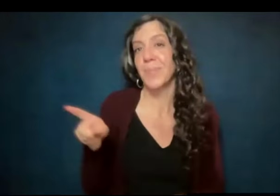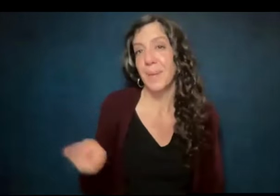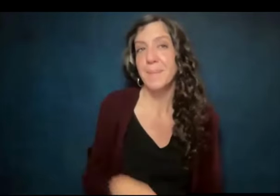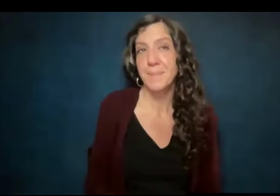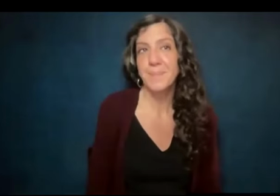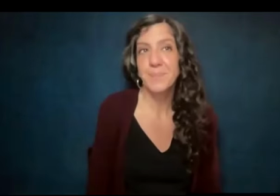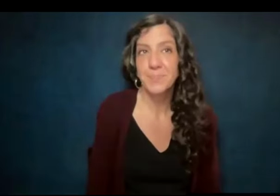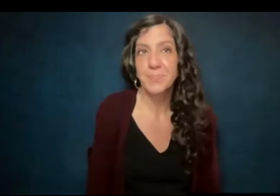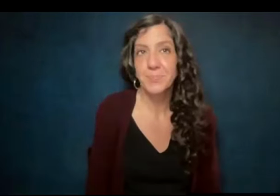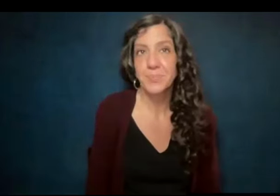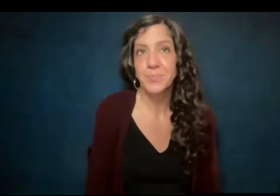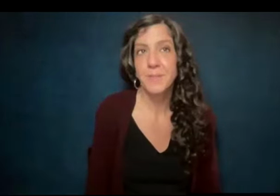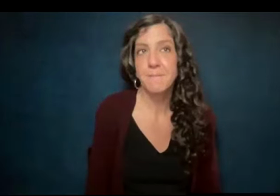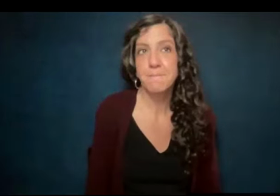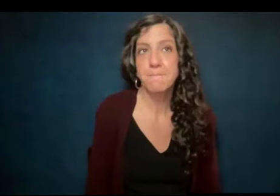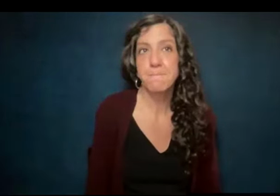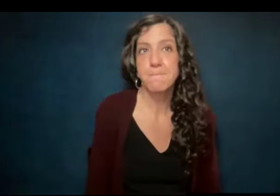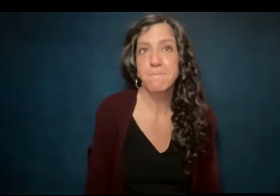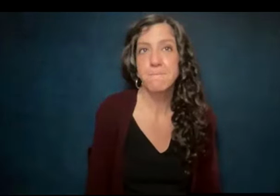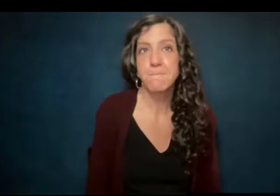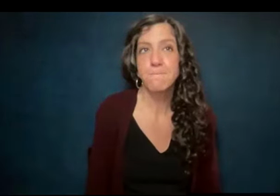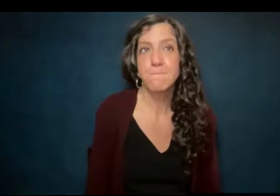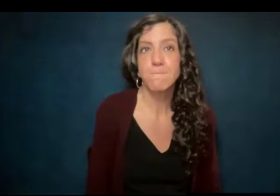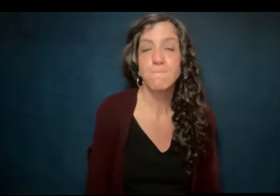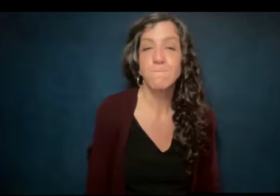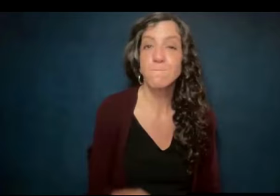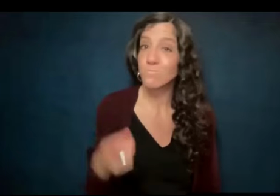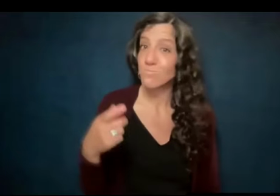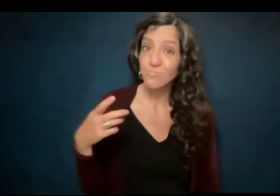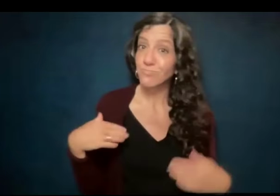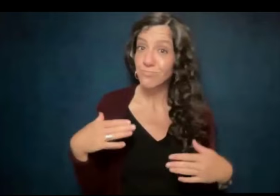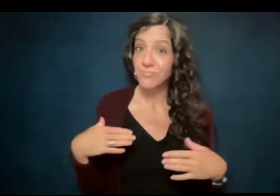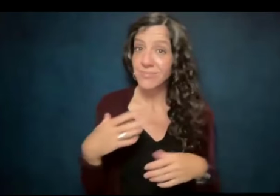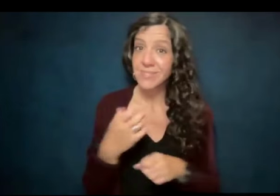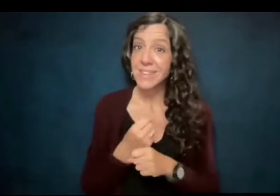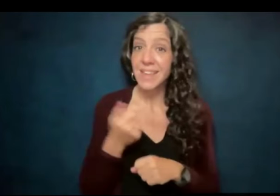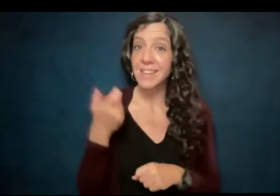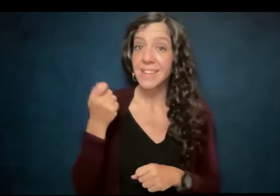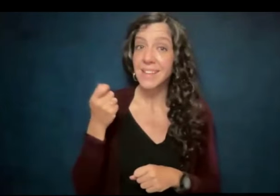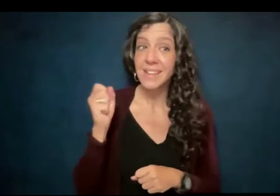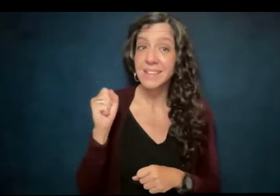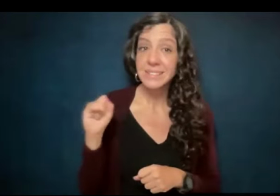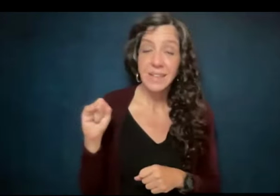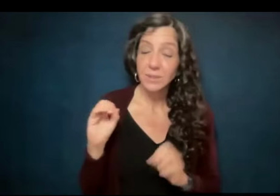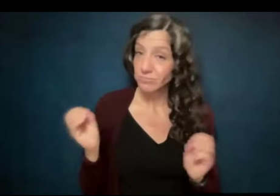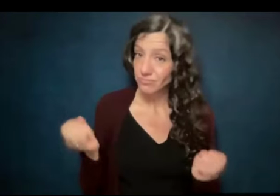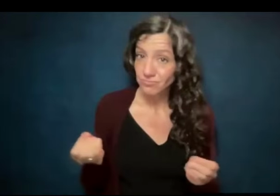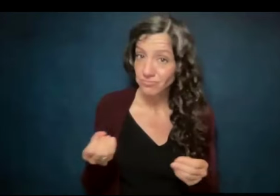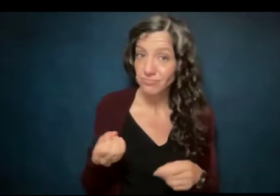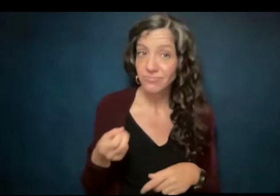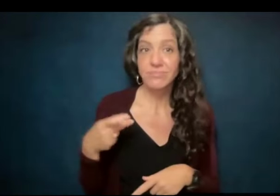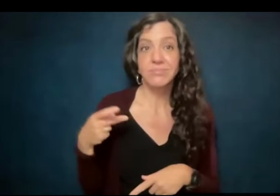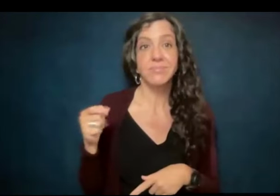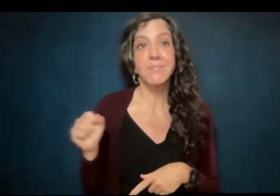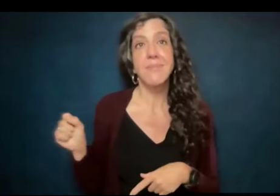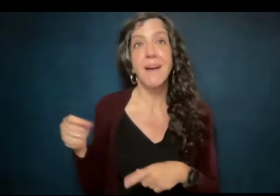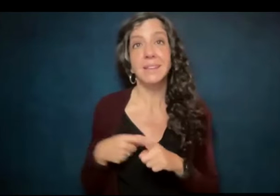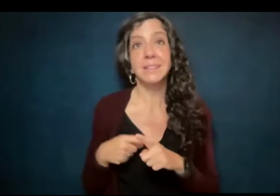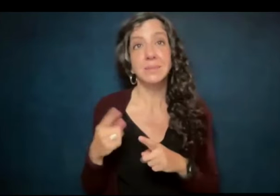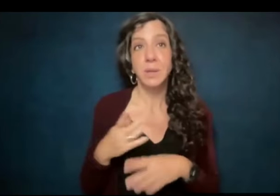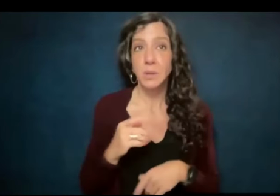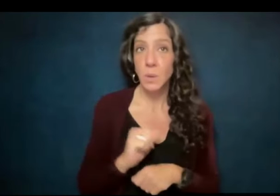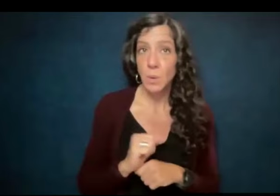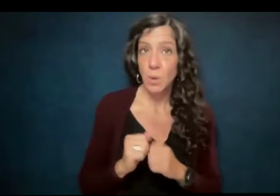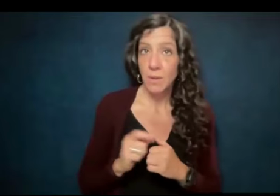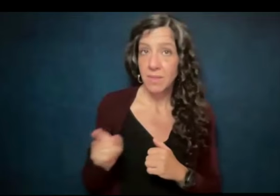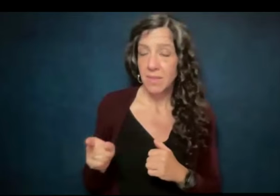plans. If you don't already get SSI, and if the PASS specialist you're working with